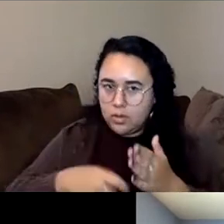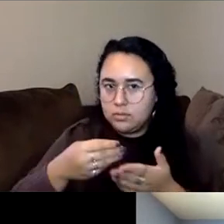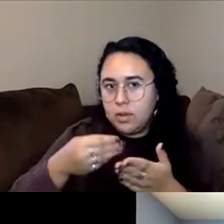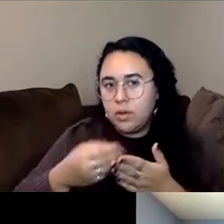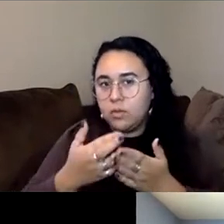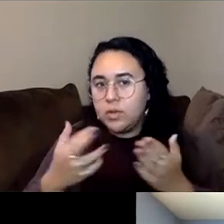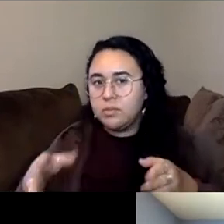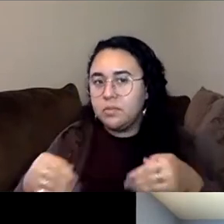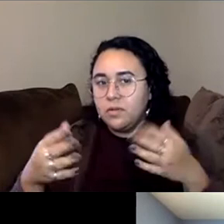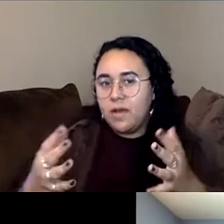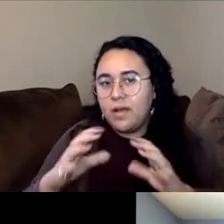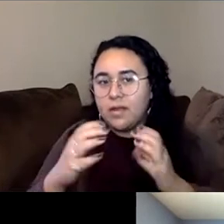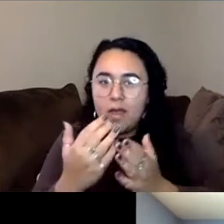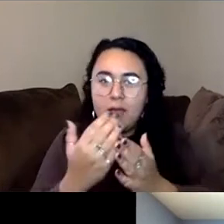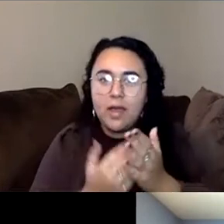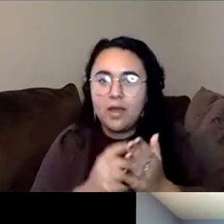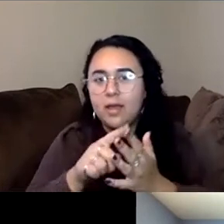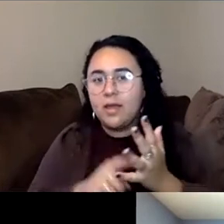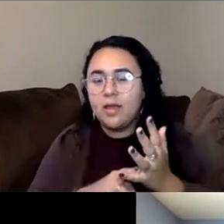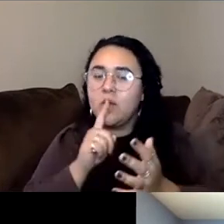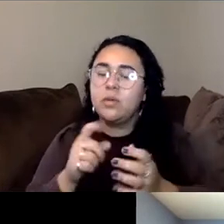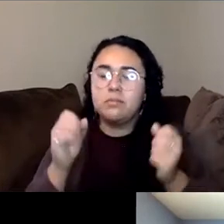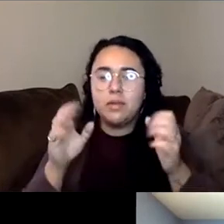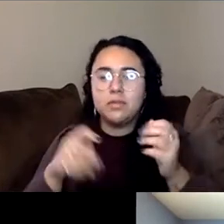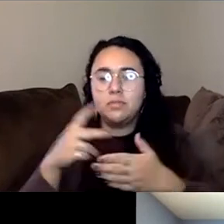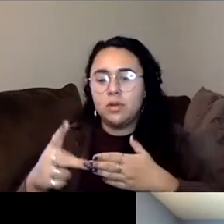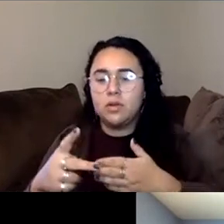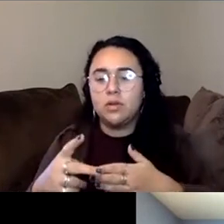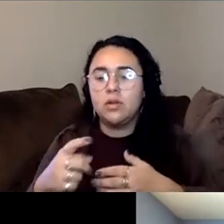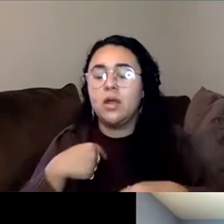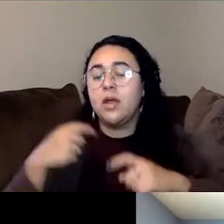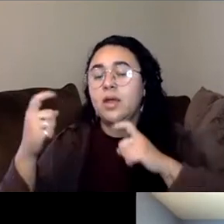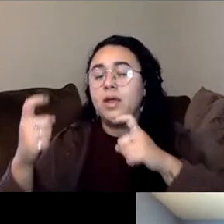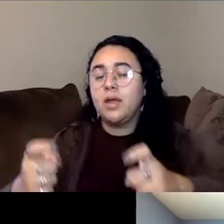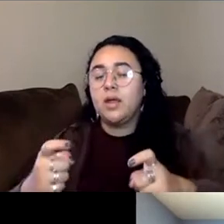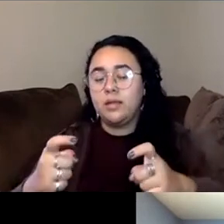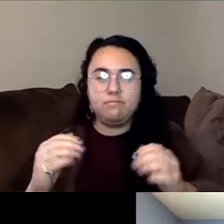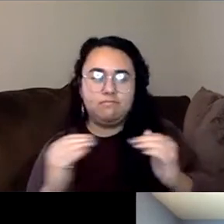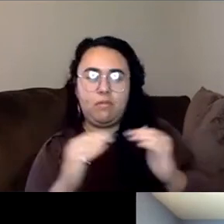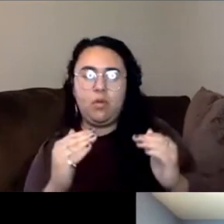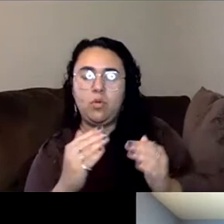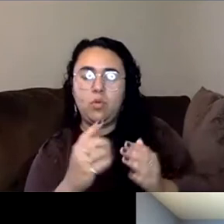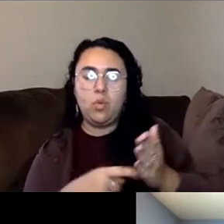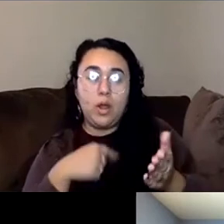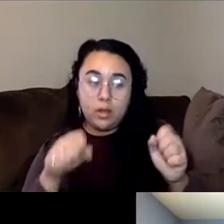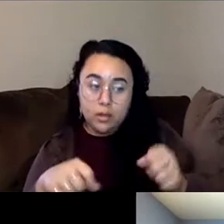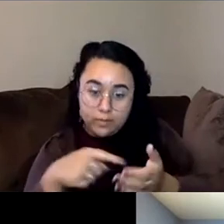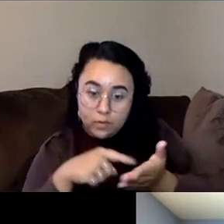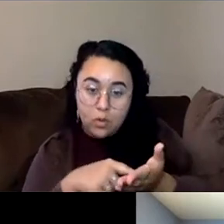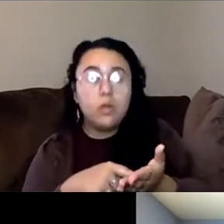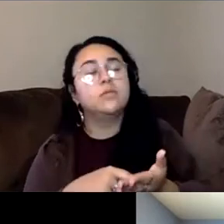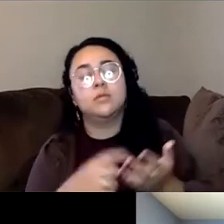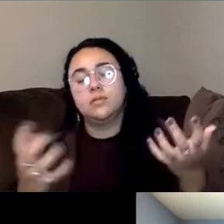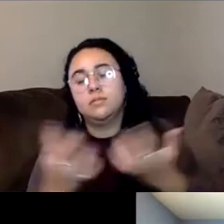like provide all this incredible programming. And so I made a gift that was commensurate to what I could afford, and also that matched